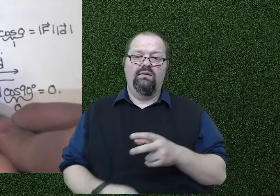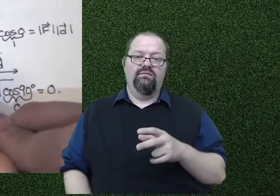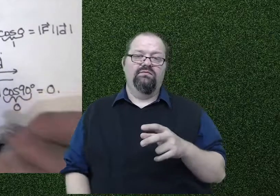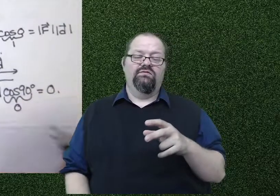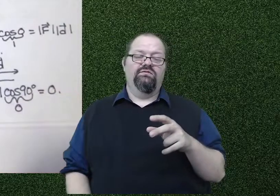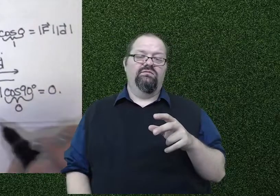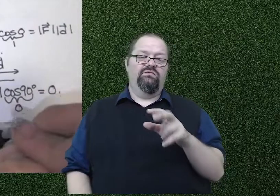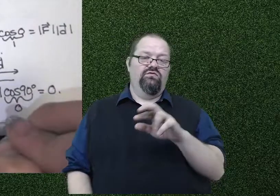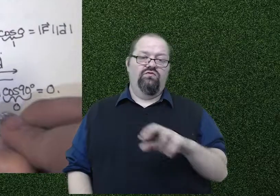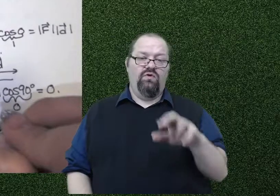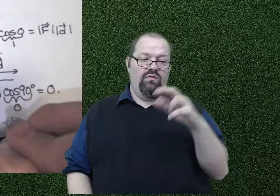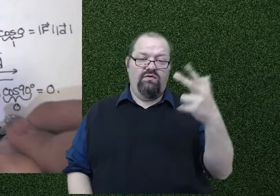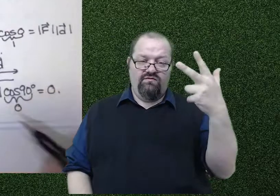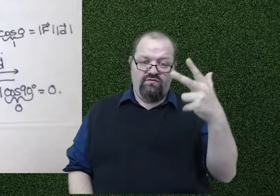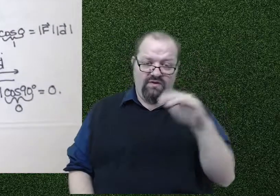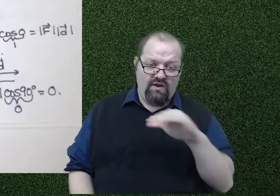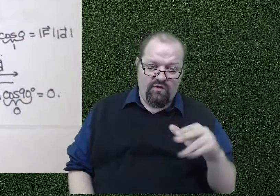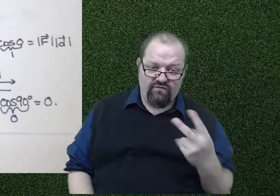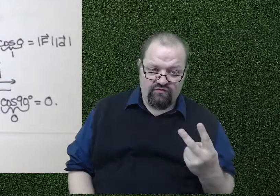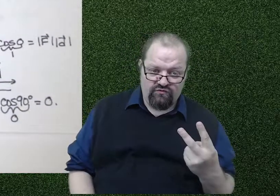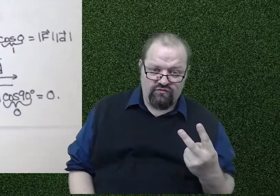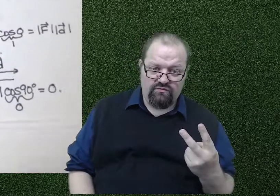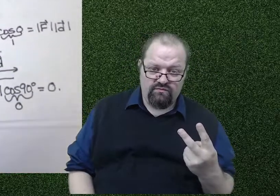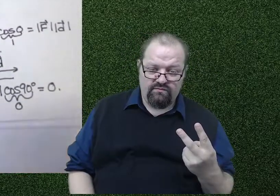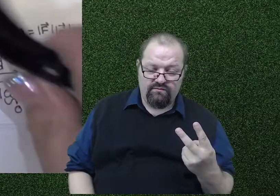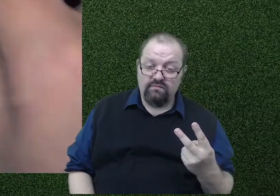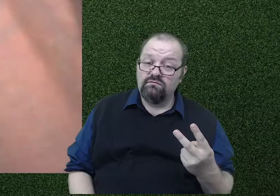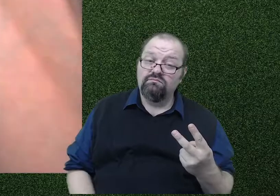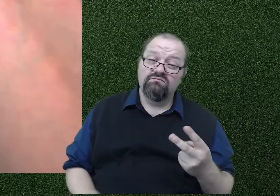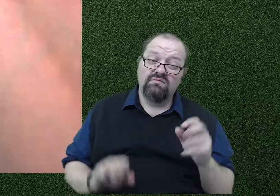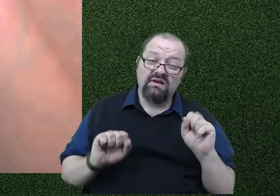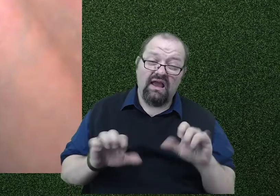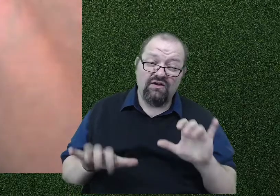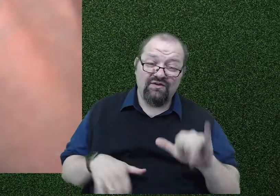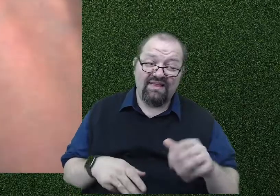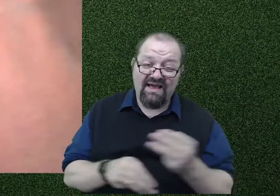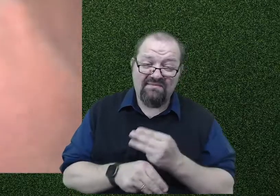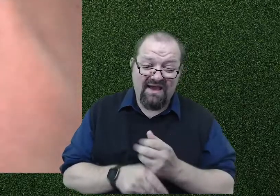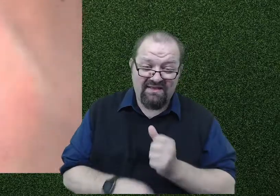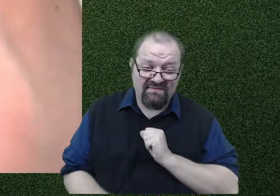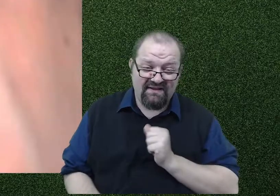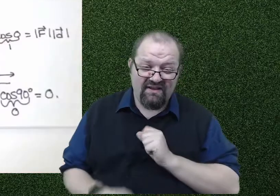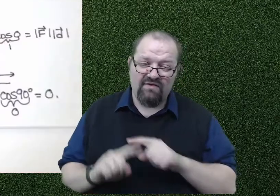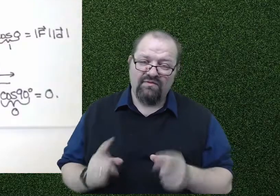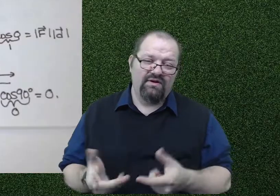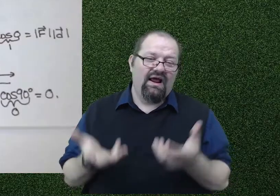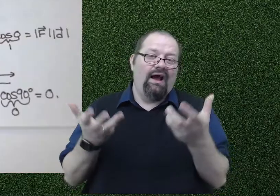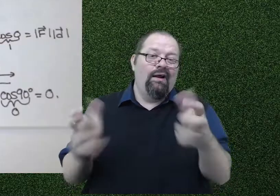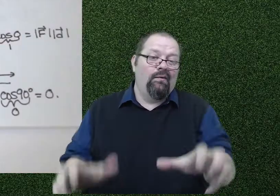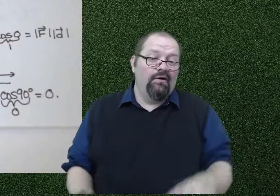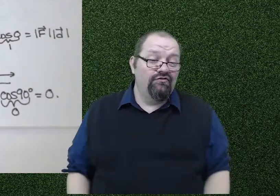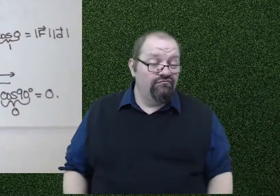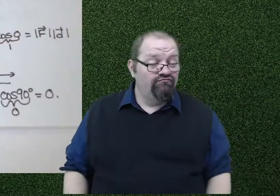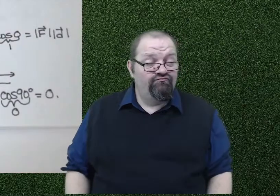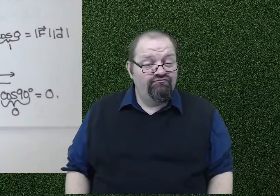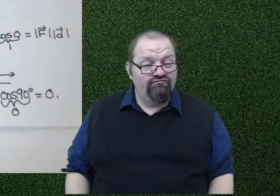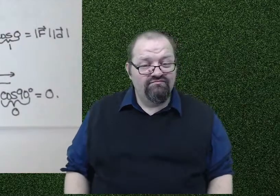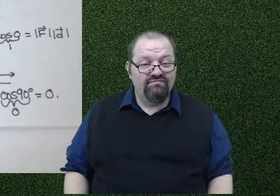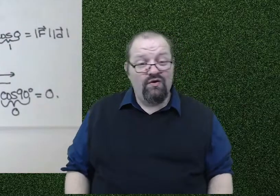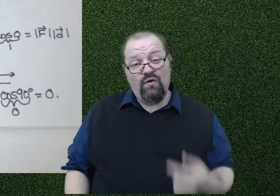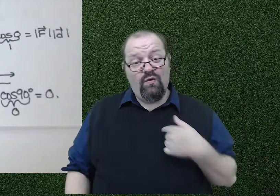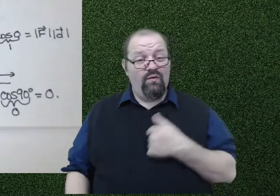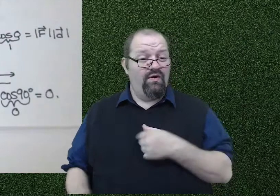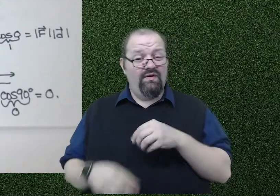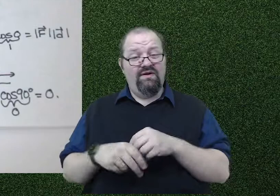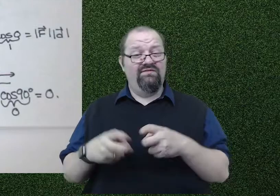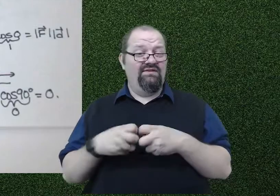2. And I could do the arithmetic, but I don't want to. We're in physics. We're